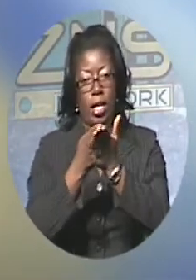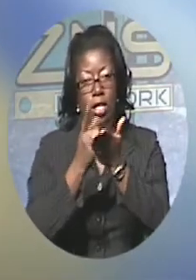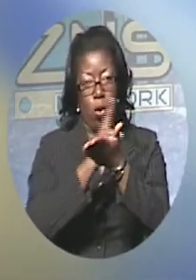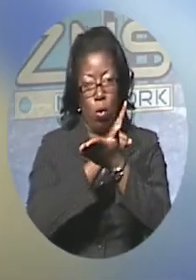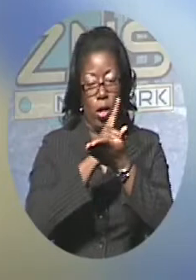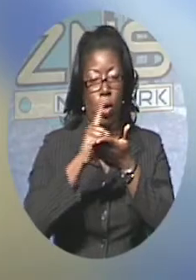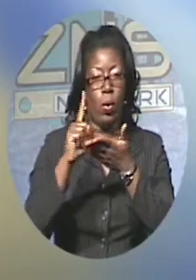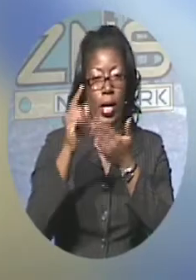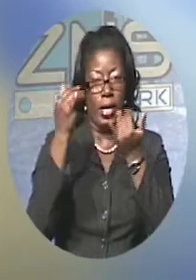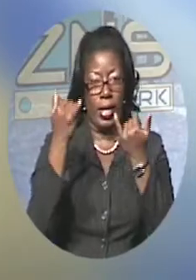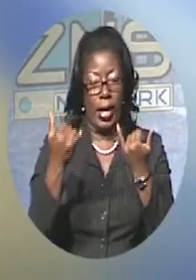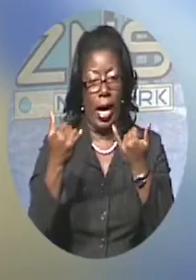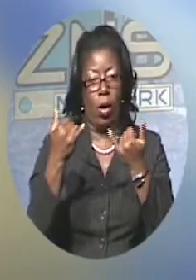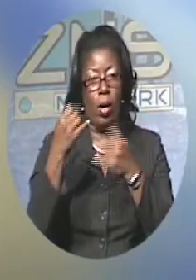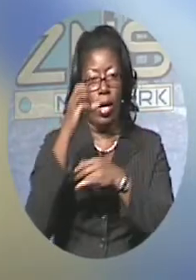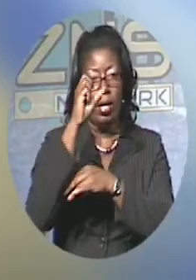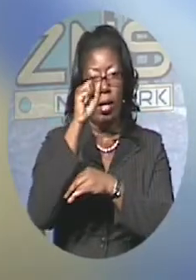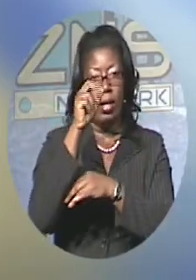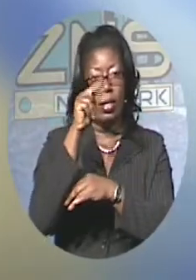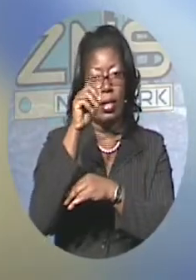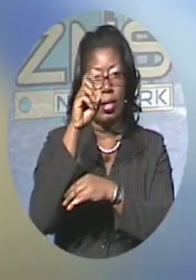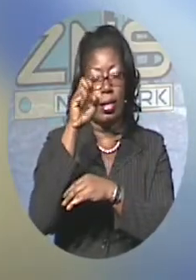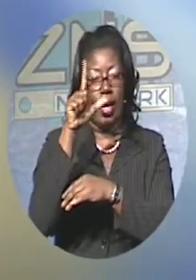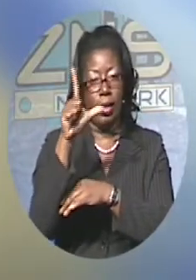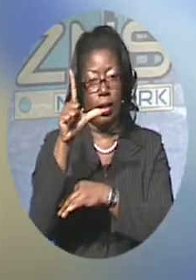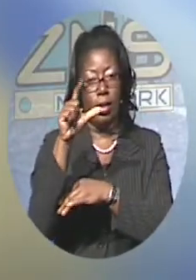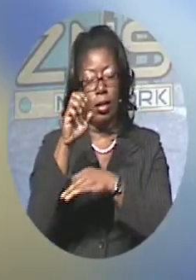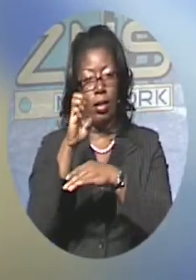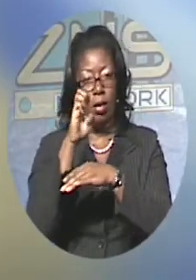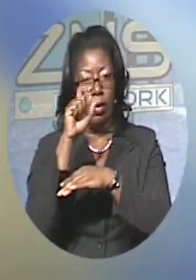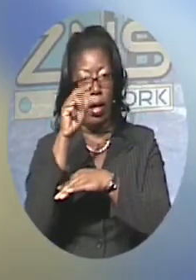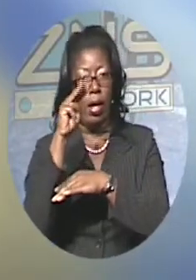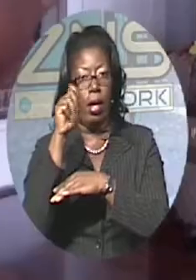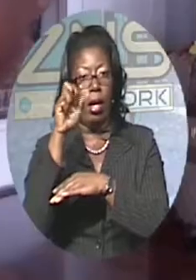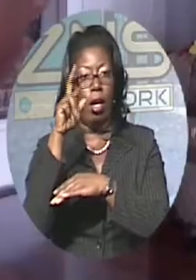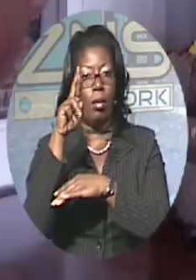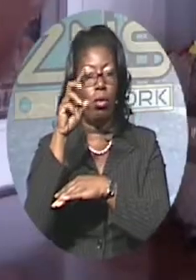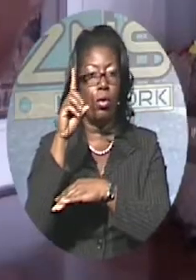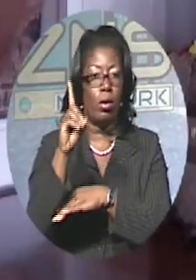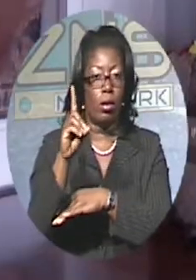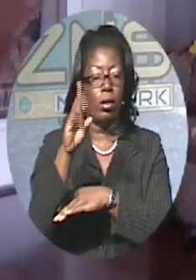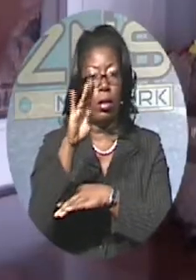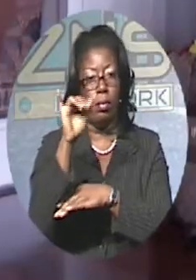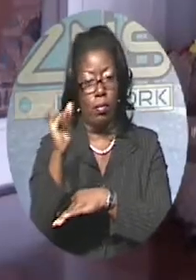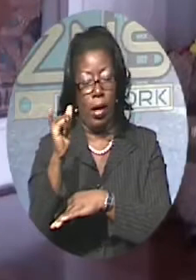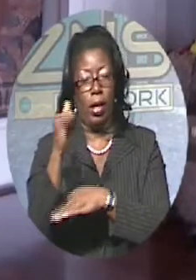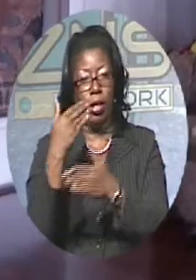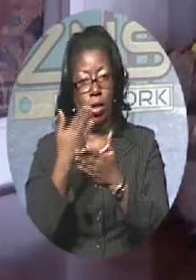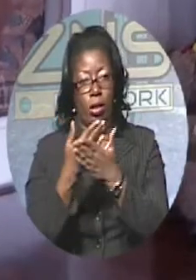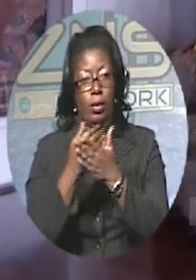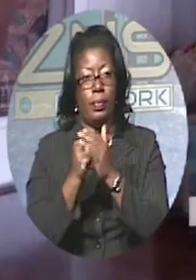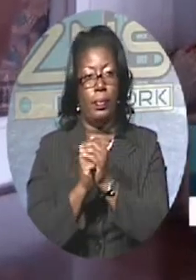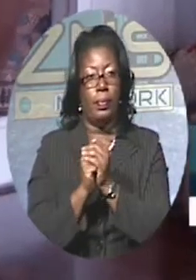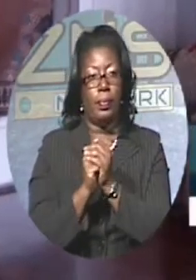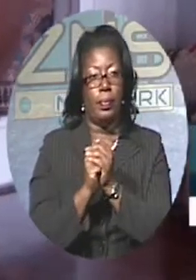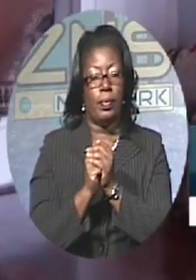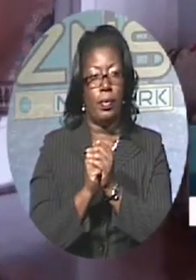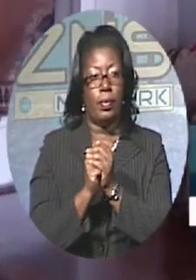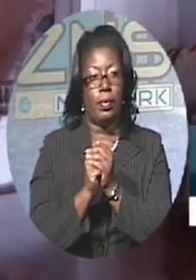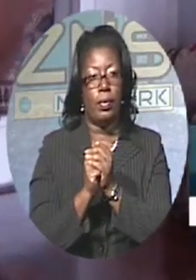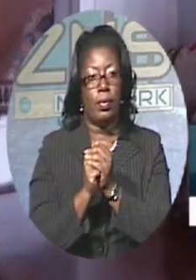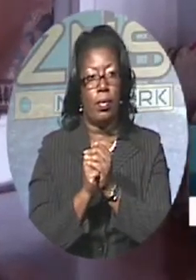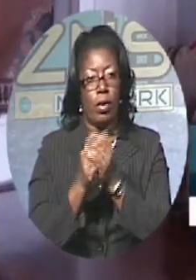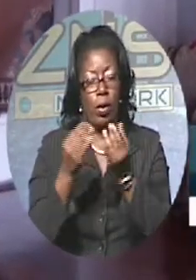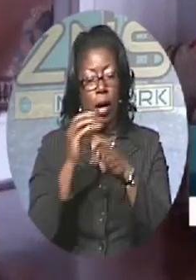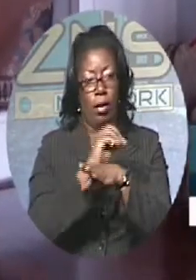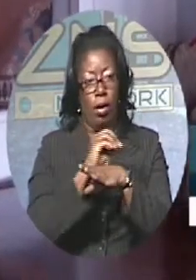Sandals Emerald Bay is once again proud to pledge their support. We don't necessarily benefit, to be honest, in terms of